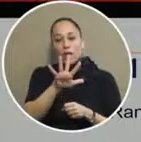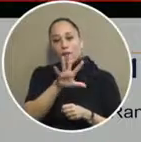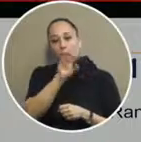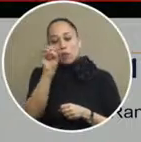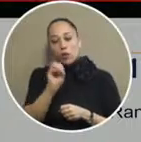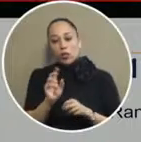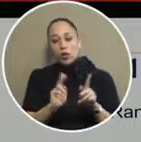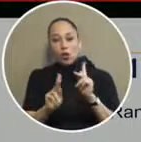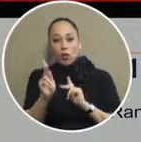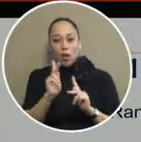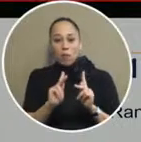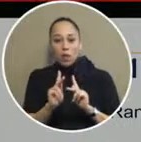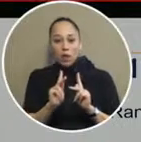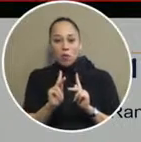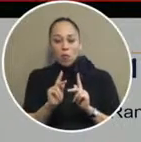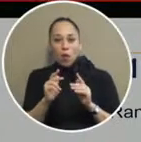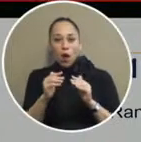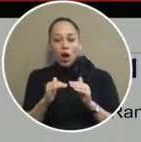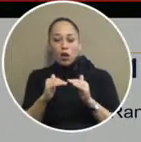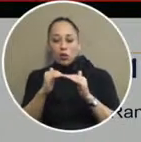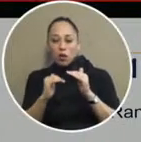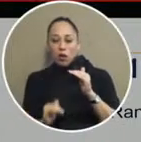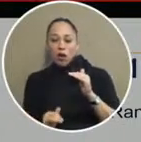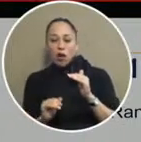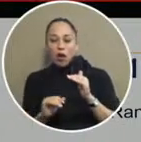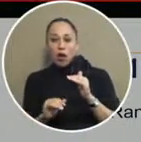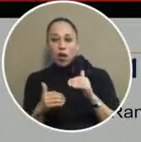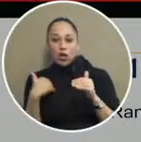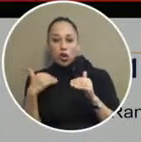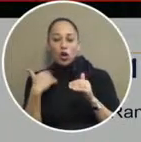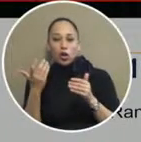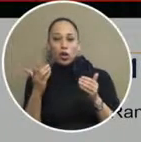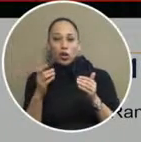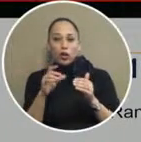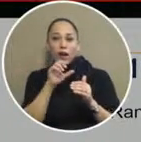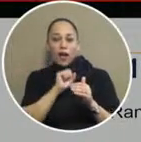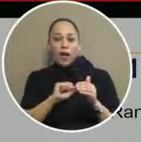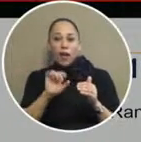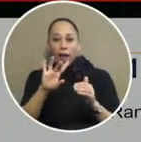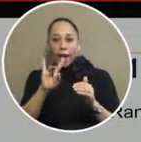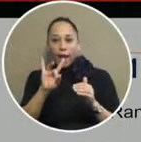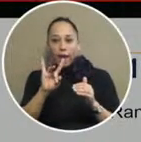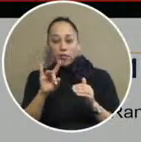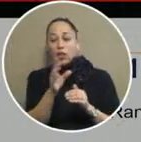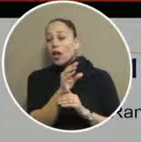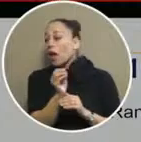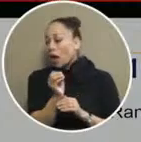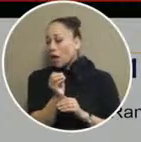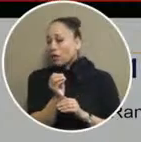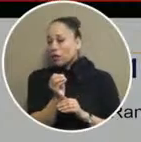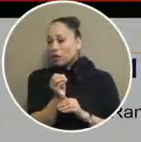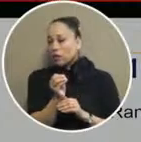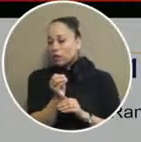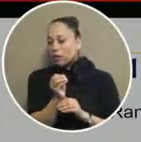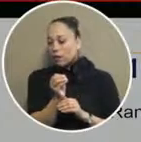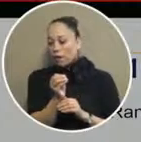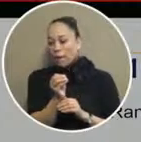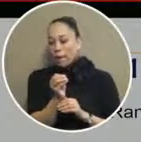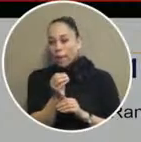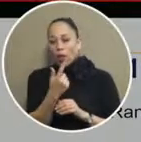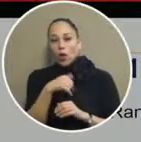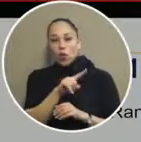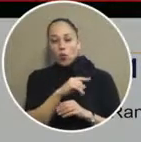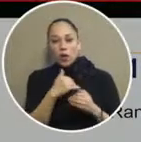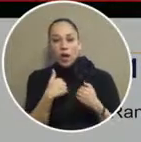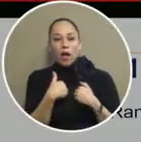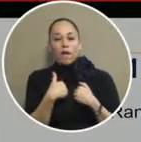of our population are considered minors, younger than 18. And we